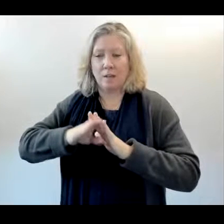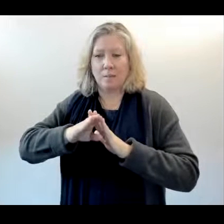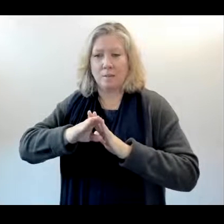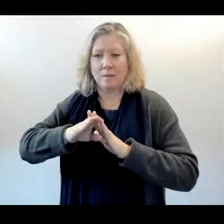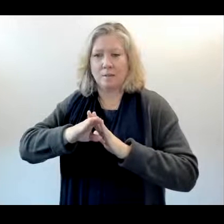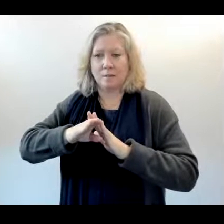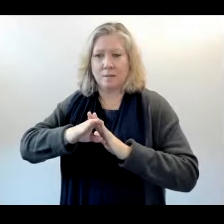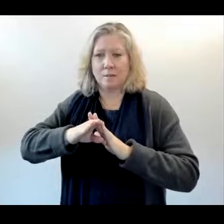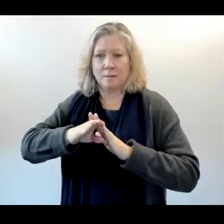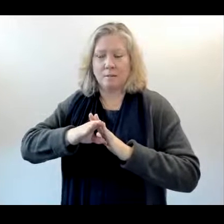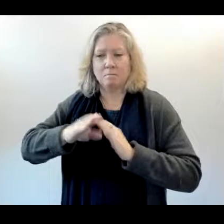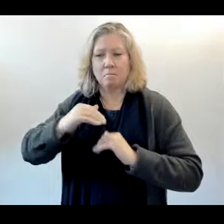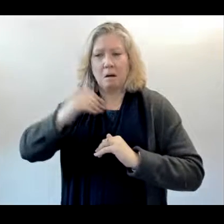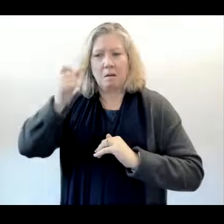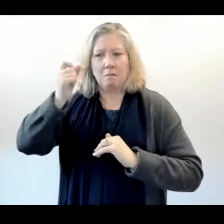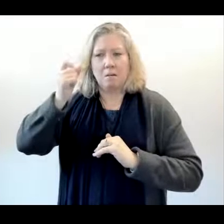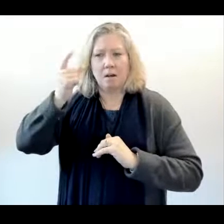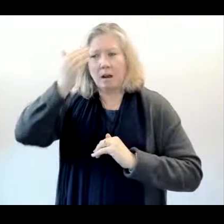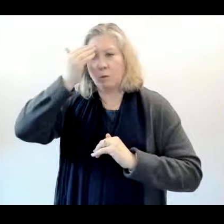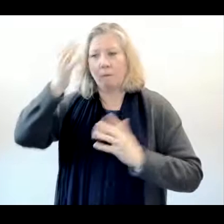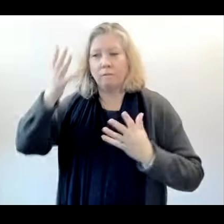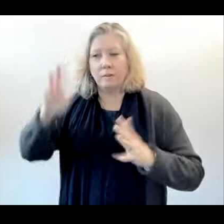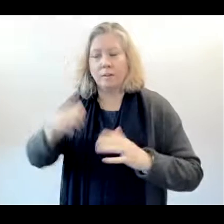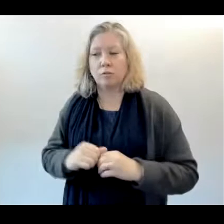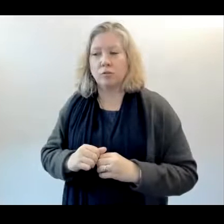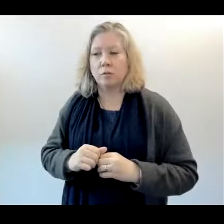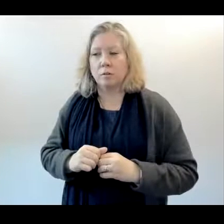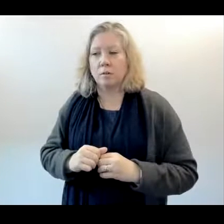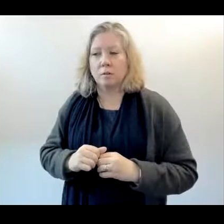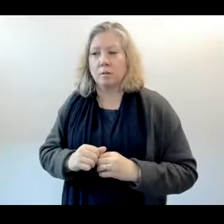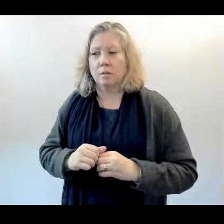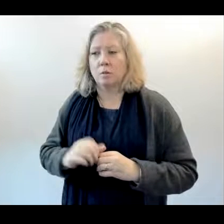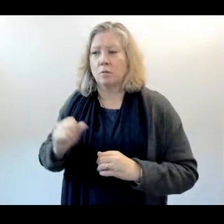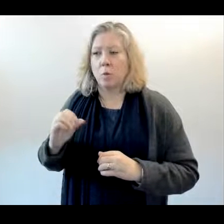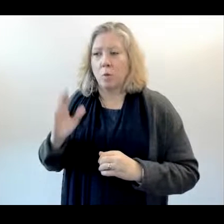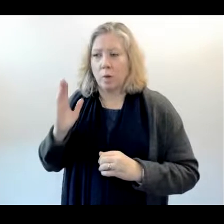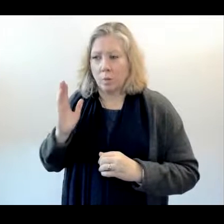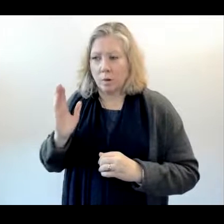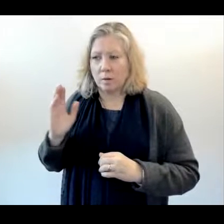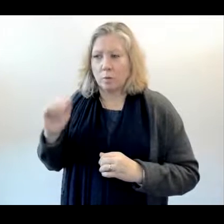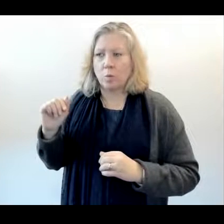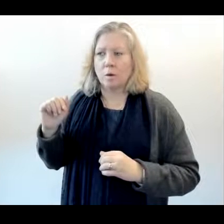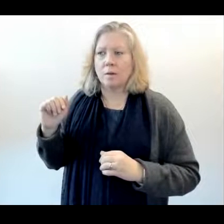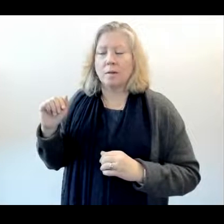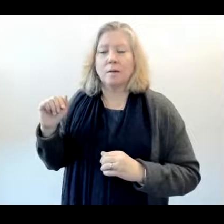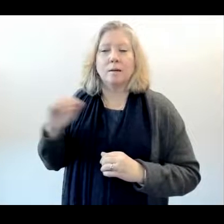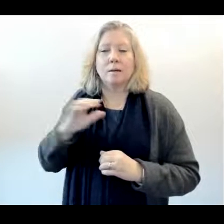respectively, as Councilman Lavelle said, there'll be individual processes around each of those.